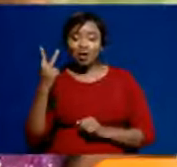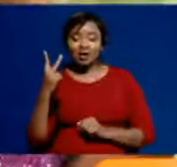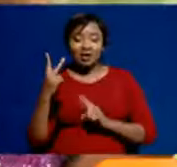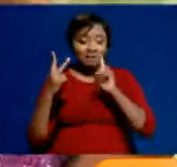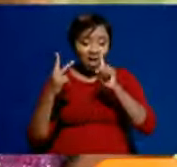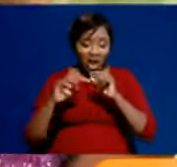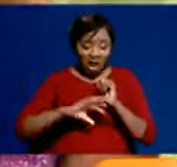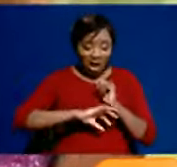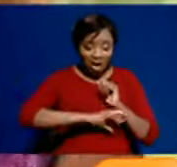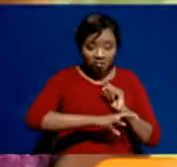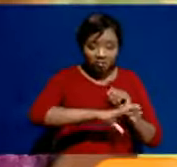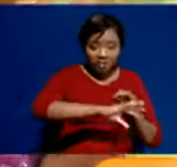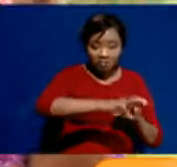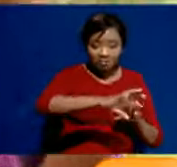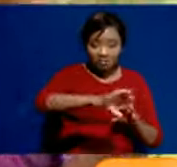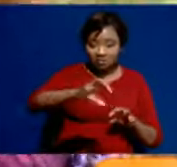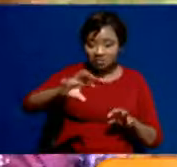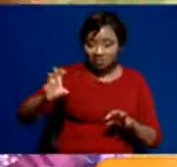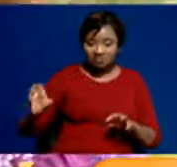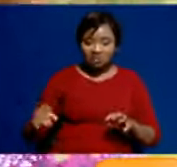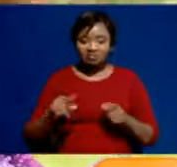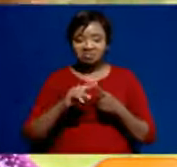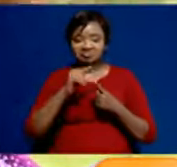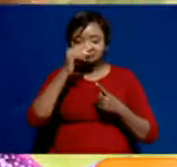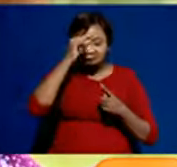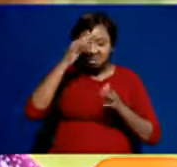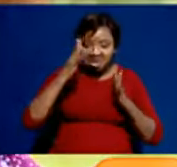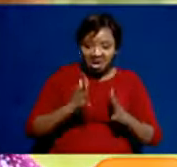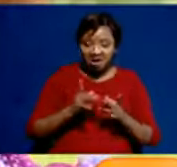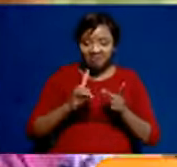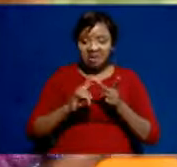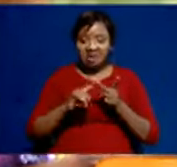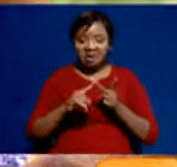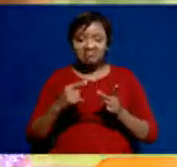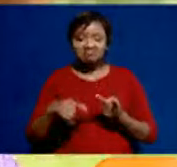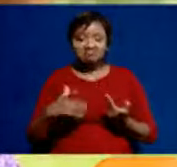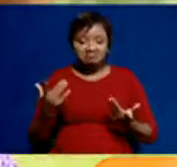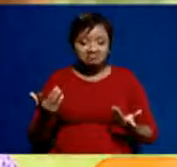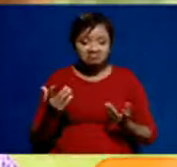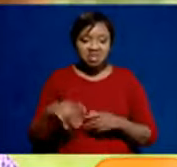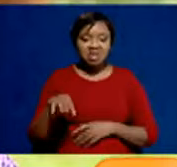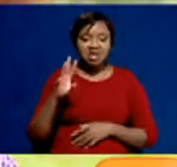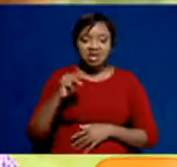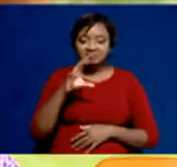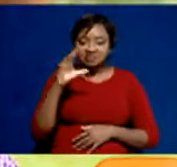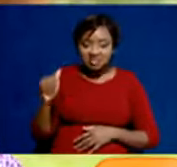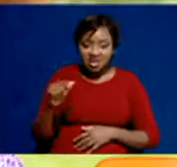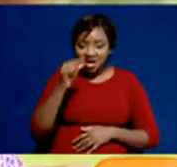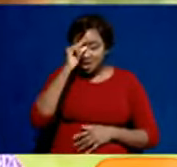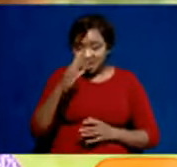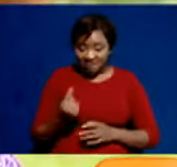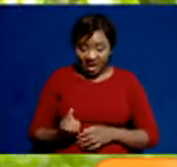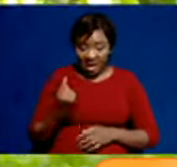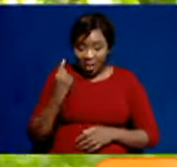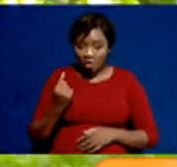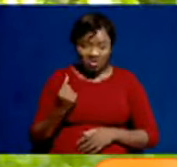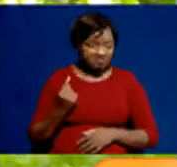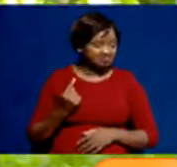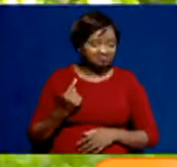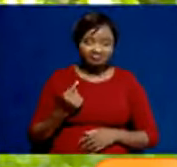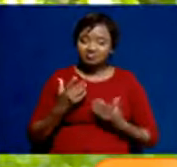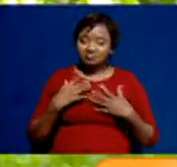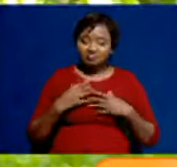counties, there will be governors, there will be the county assemblies, and governors don't travel alone. There are so many